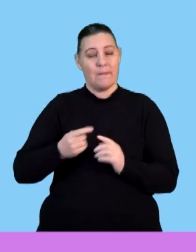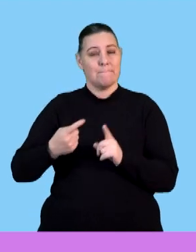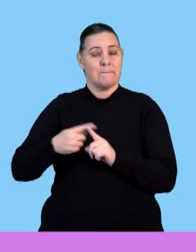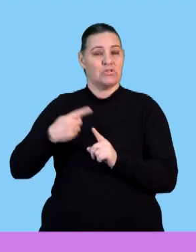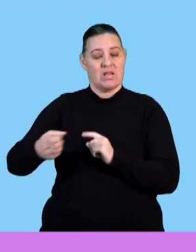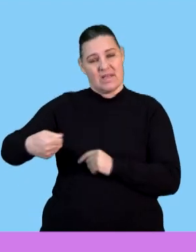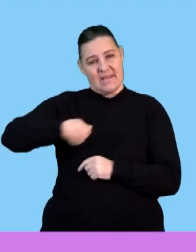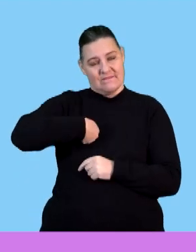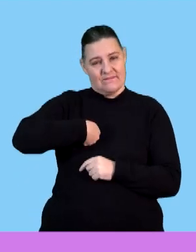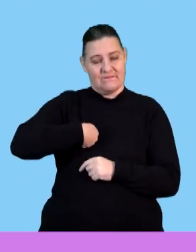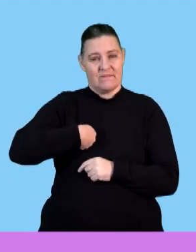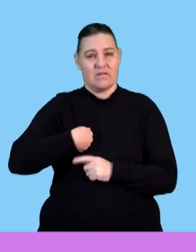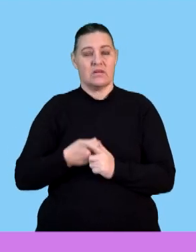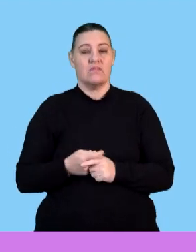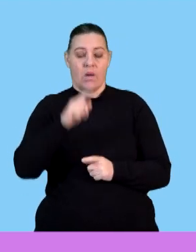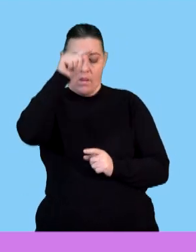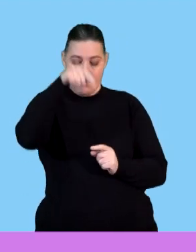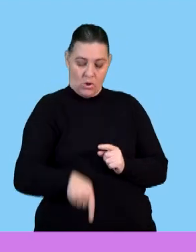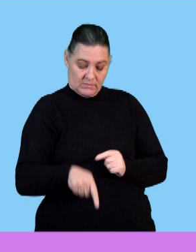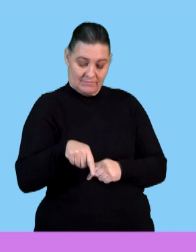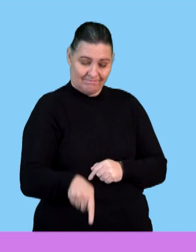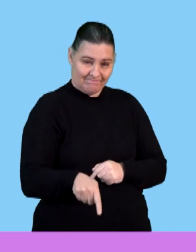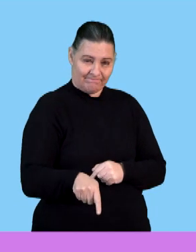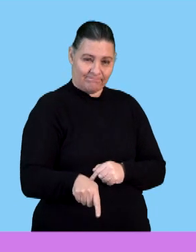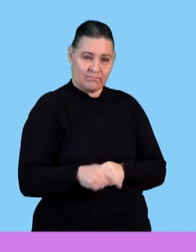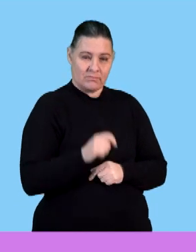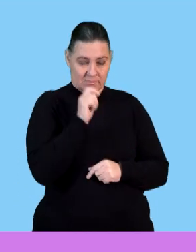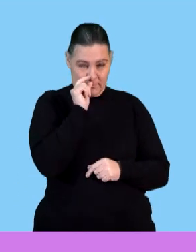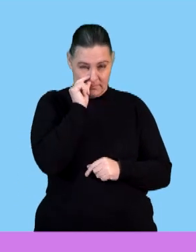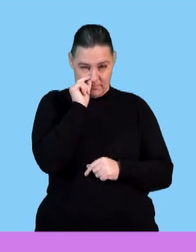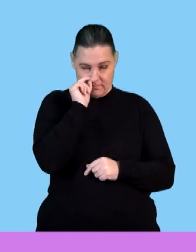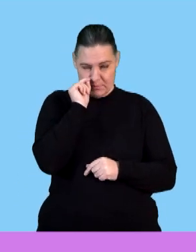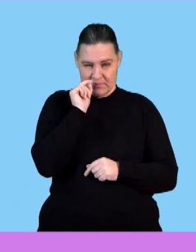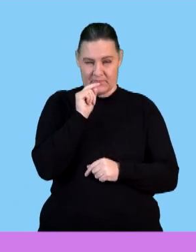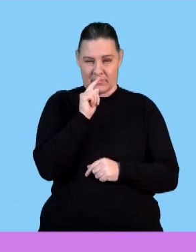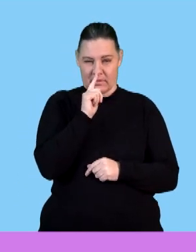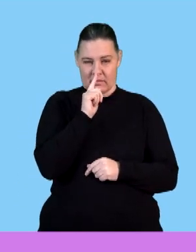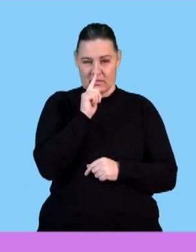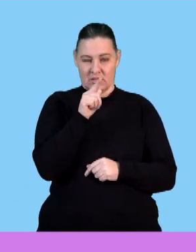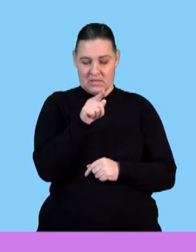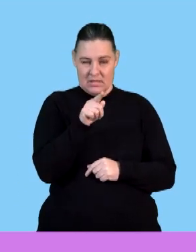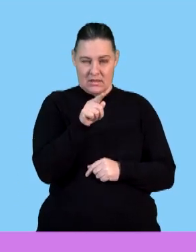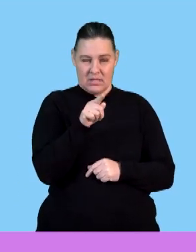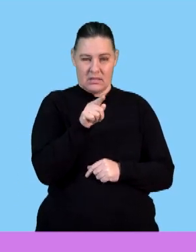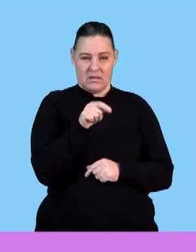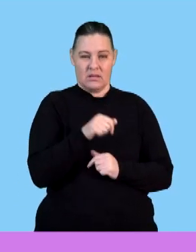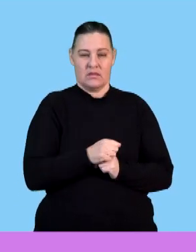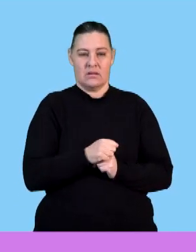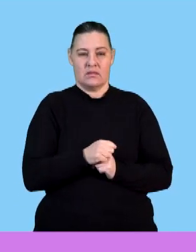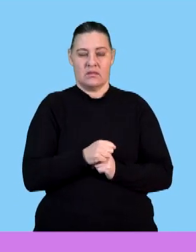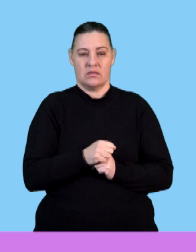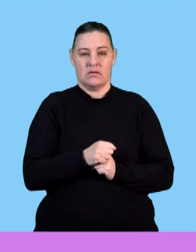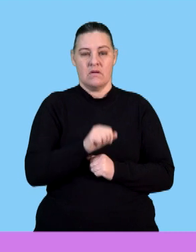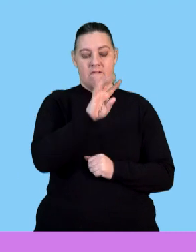Ms. Sander? So if we go all the way to the bottom, right here. Okay, just want to block that guy off there. All